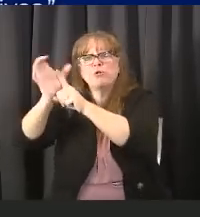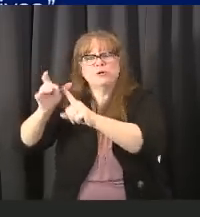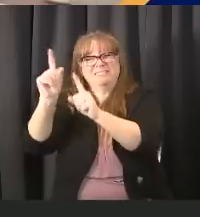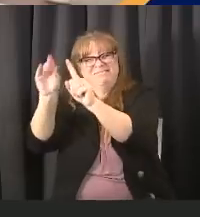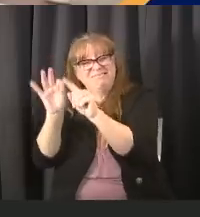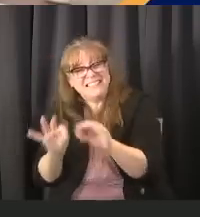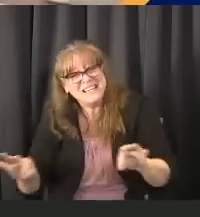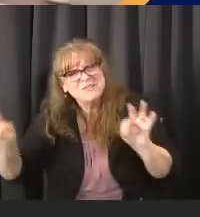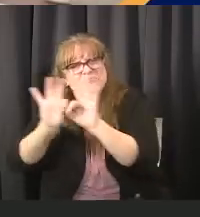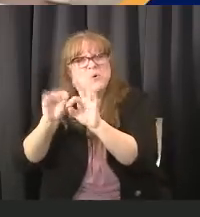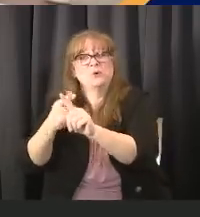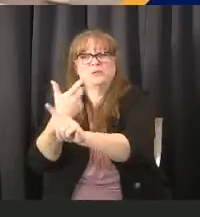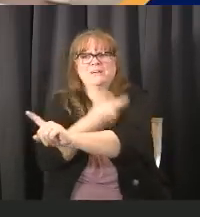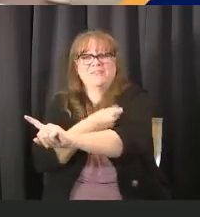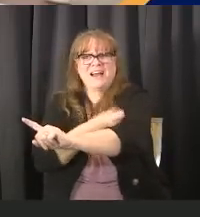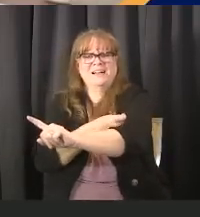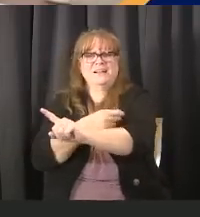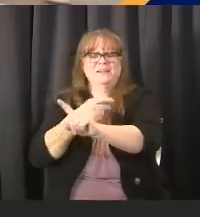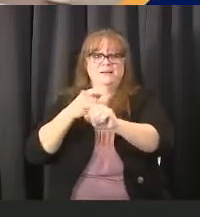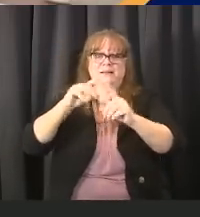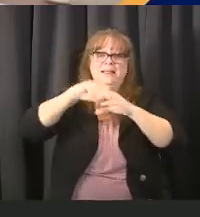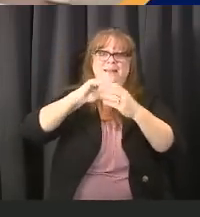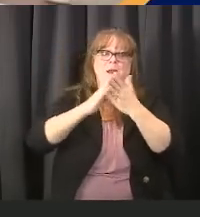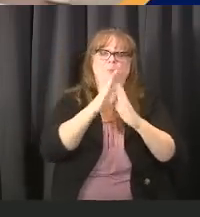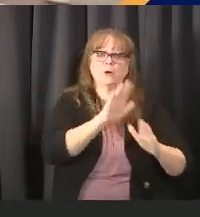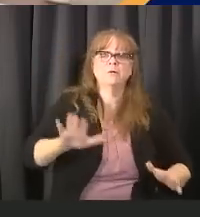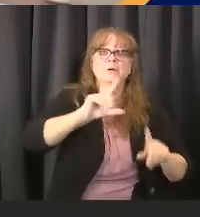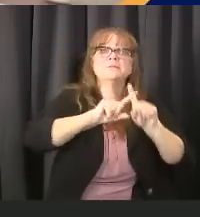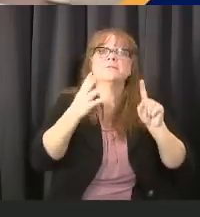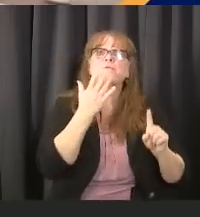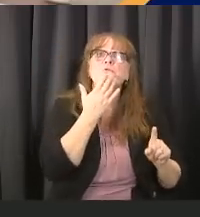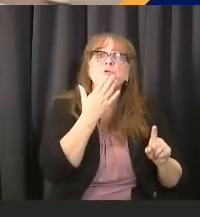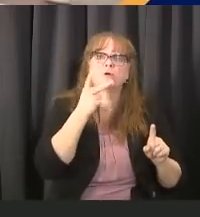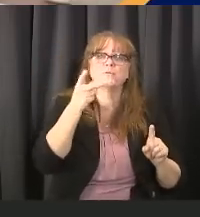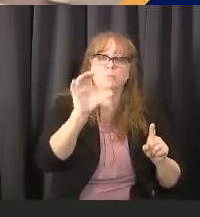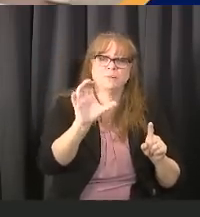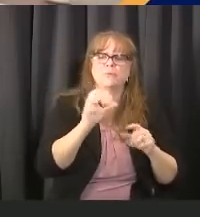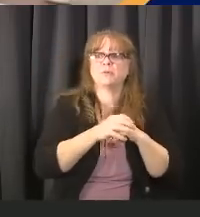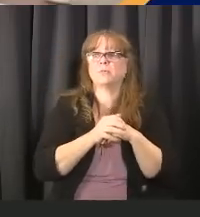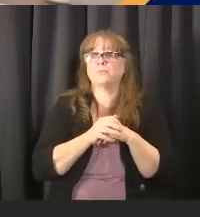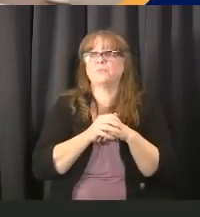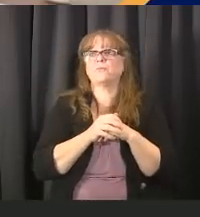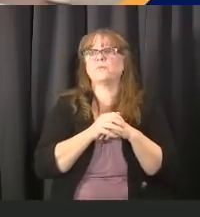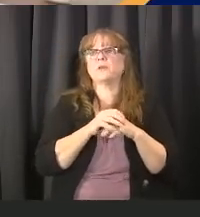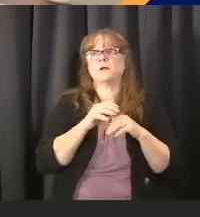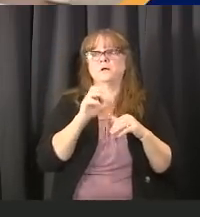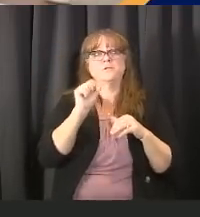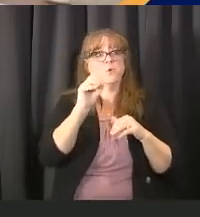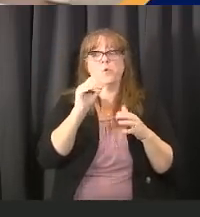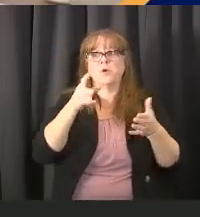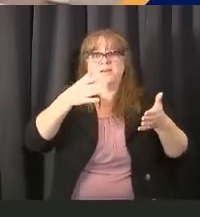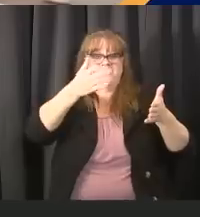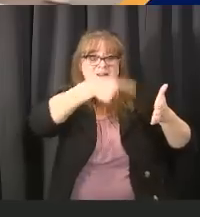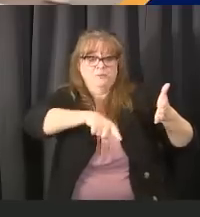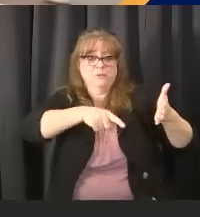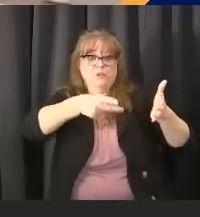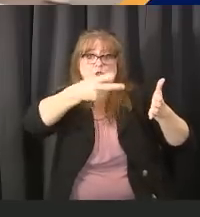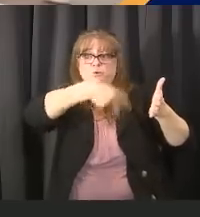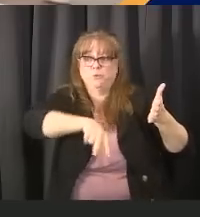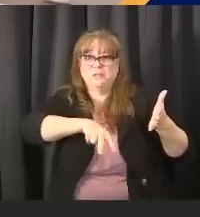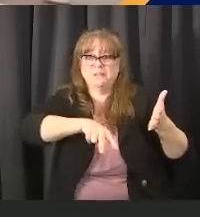weeks, if we could go to the next slide, for the next several weeks and throughout the month of February, as the governor talked about, our focus here at Centura